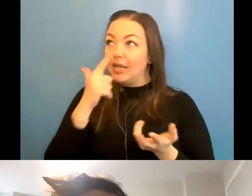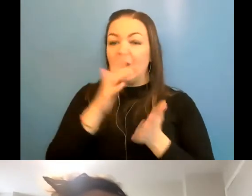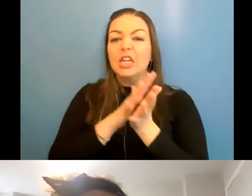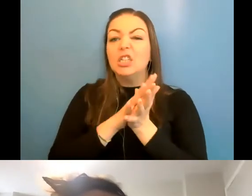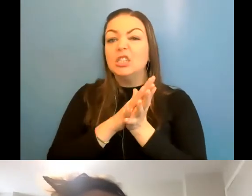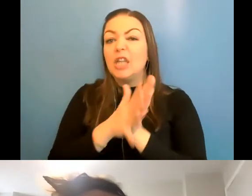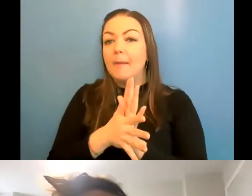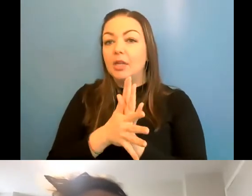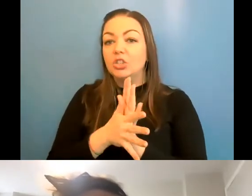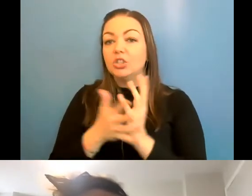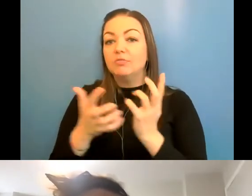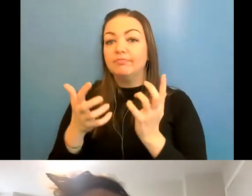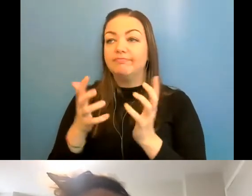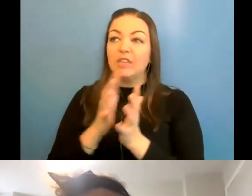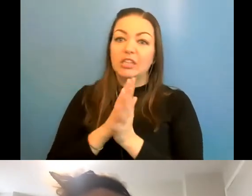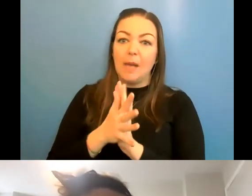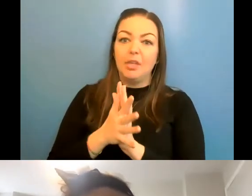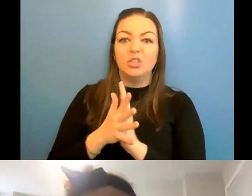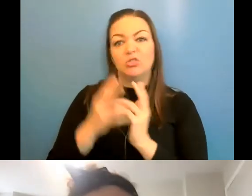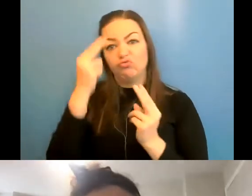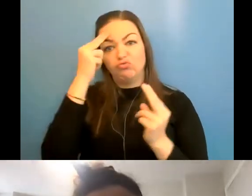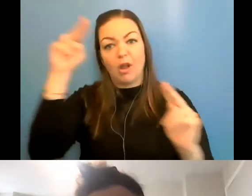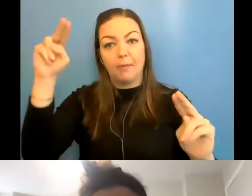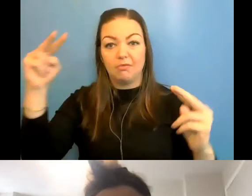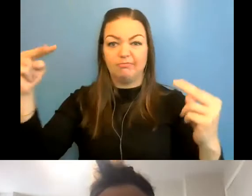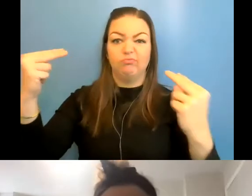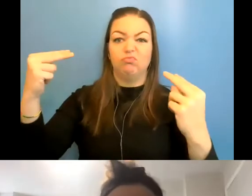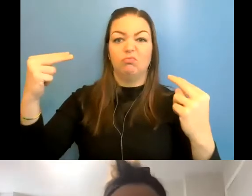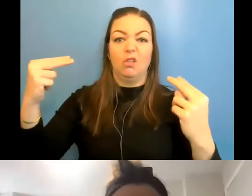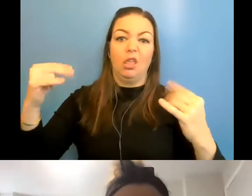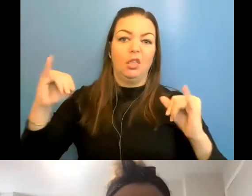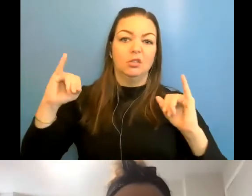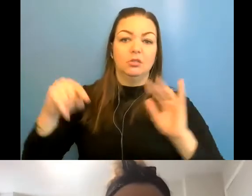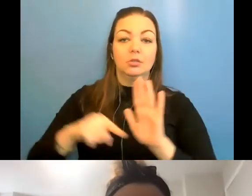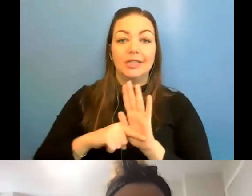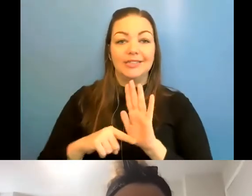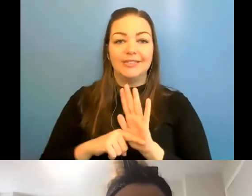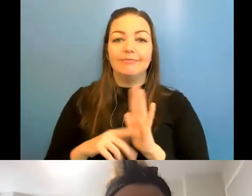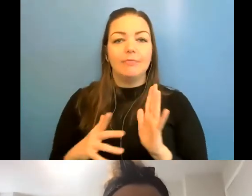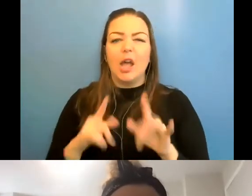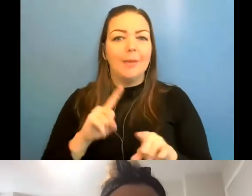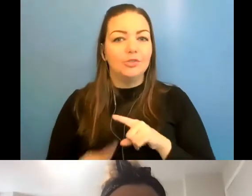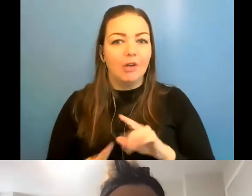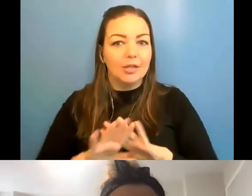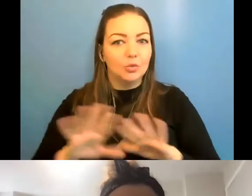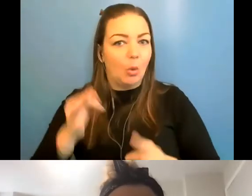the way in which the UK is seen. I don't know. I'm trying not to be overtly political on it.